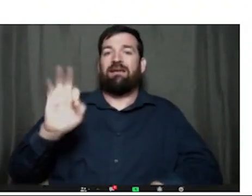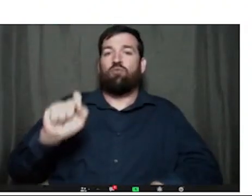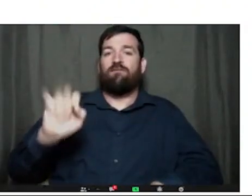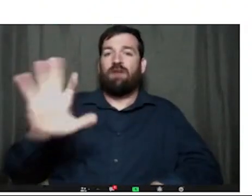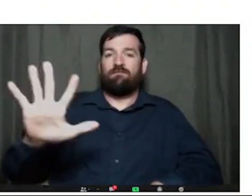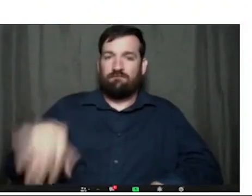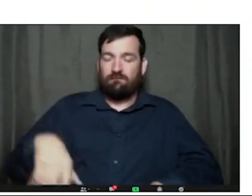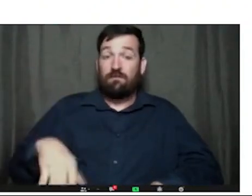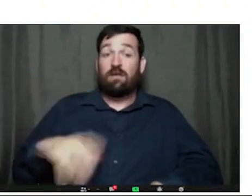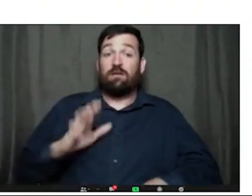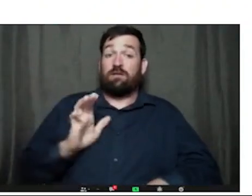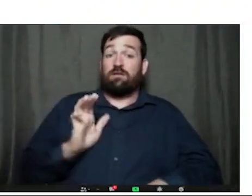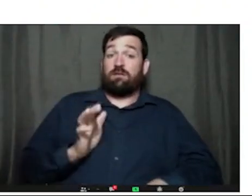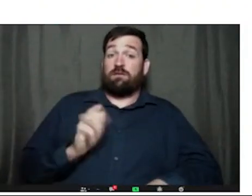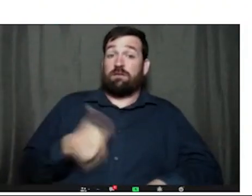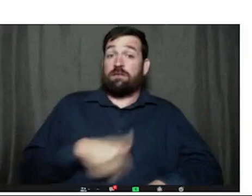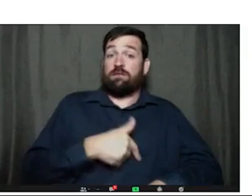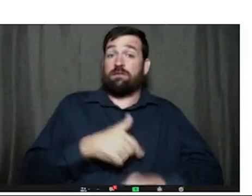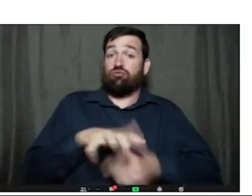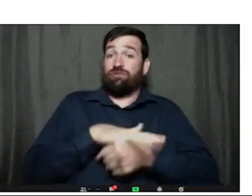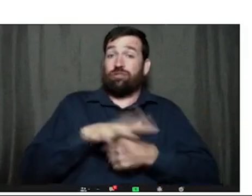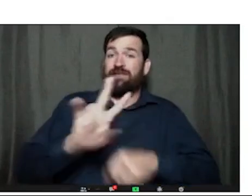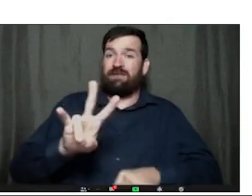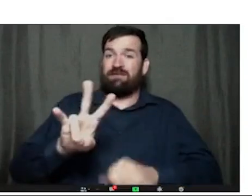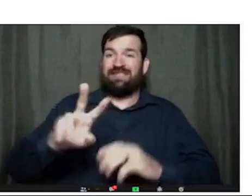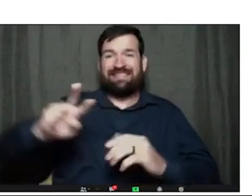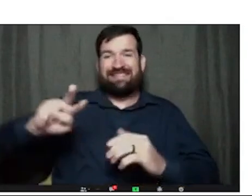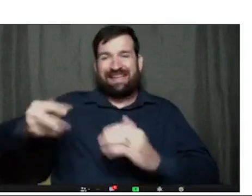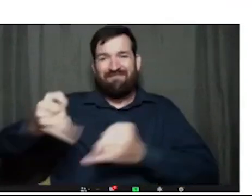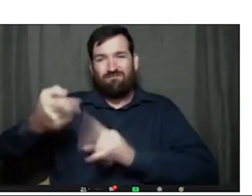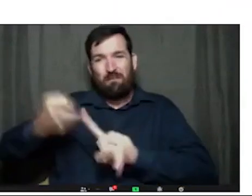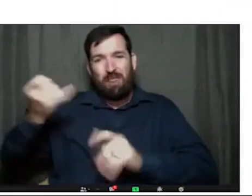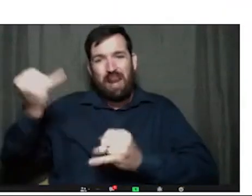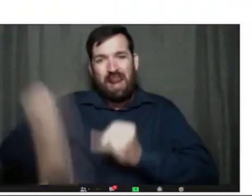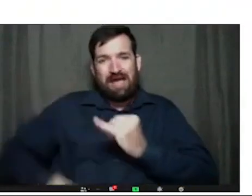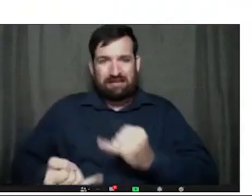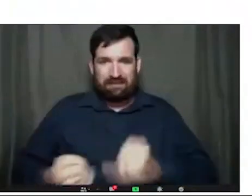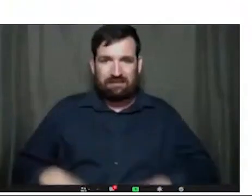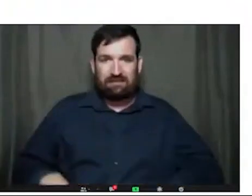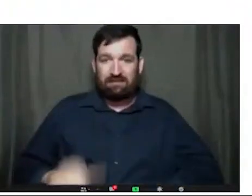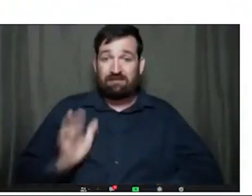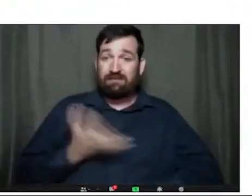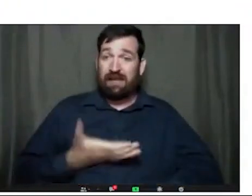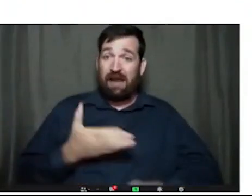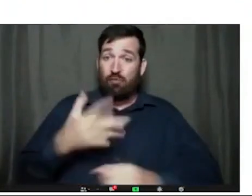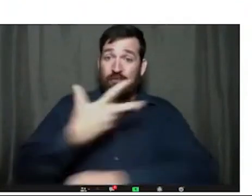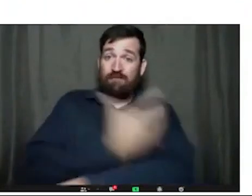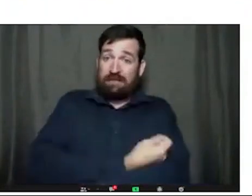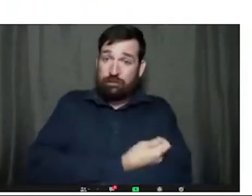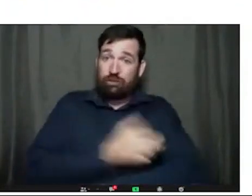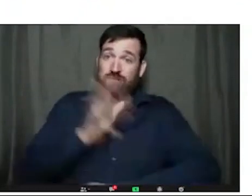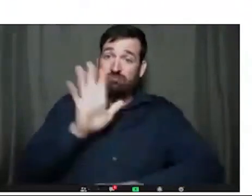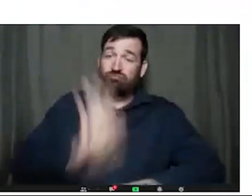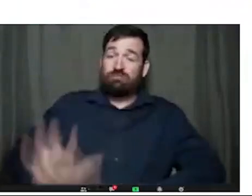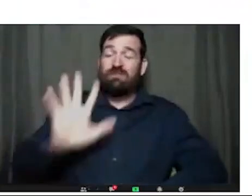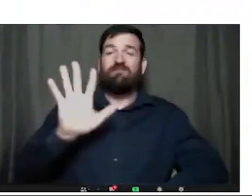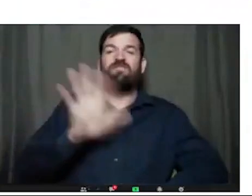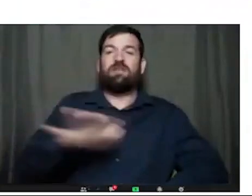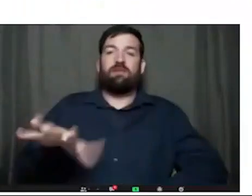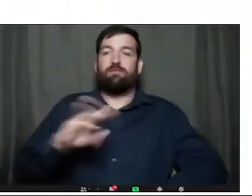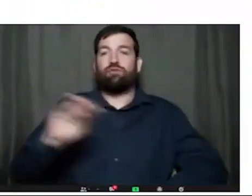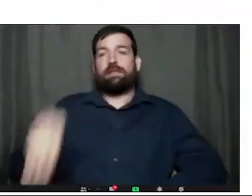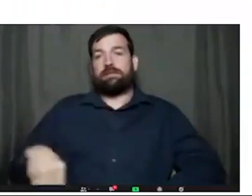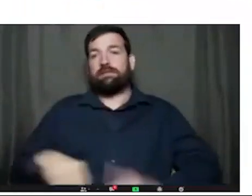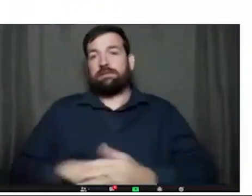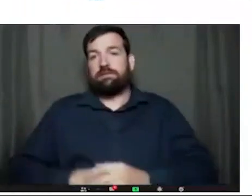Region 7, we're second from the bottom. And so we have a vaccination rate of about 55%, and the regions